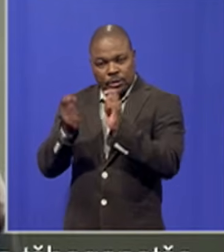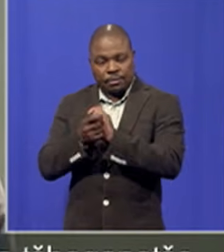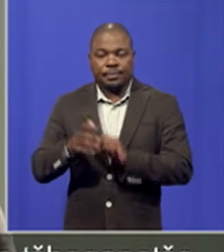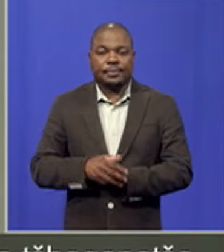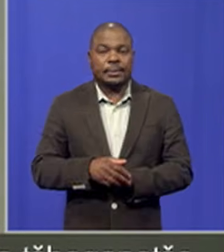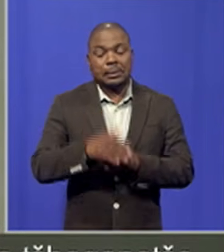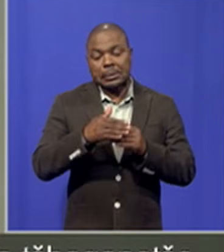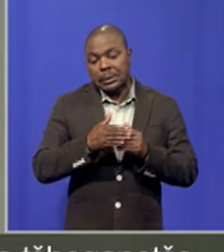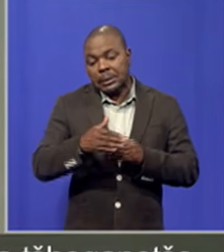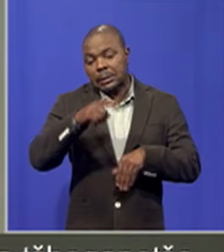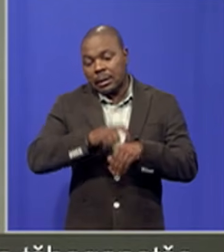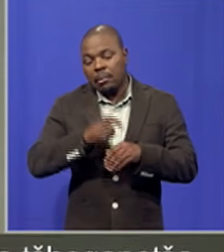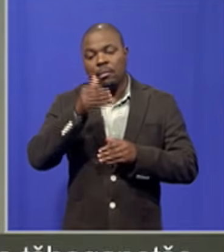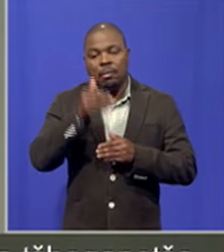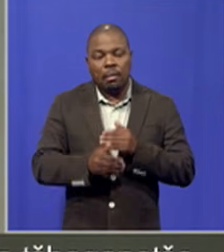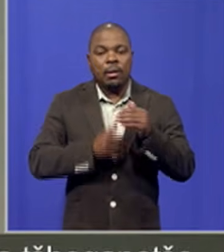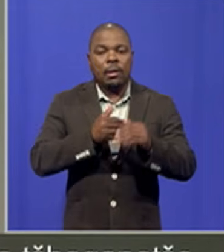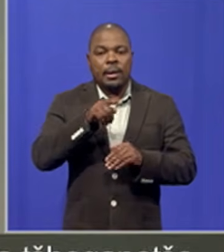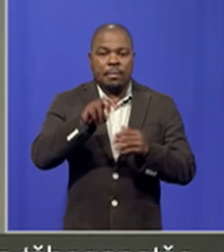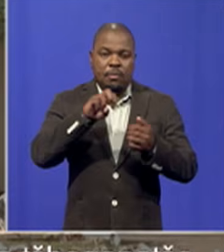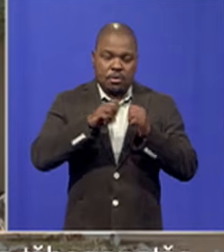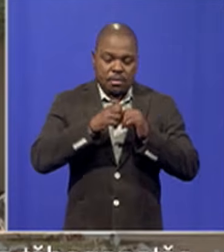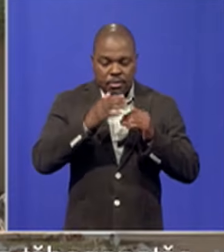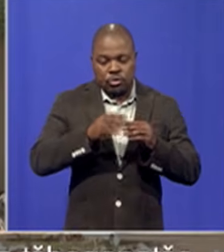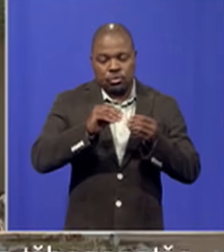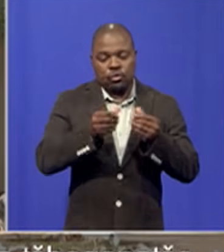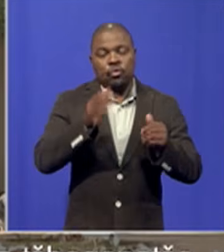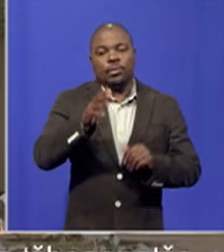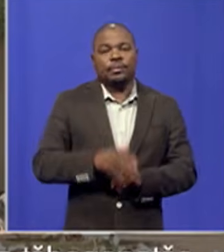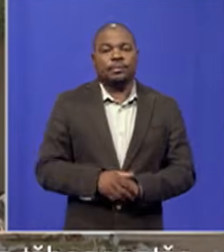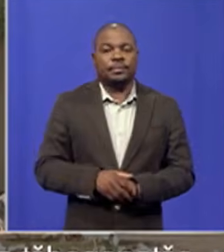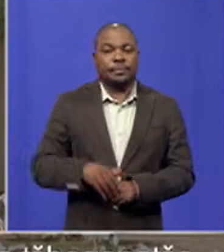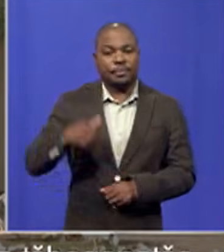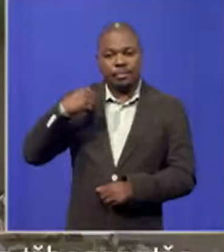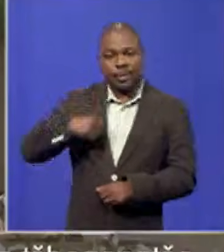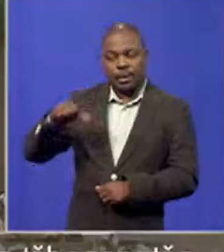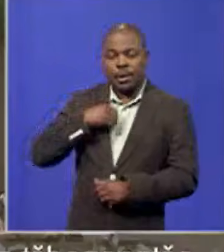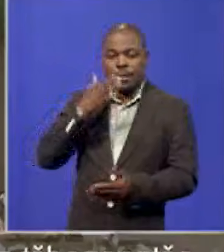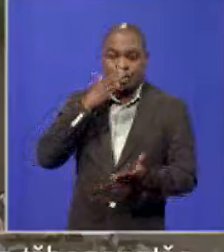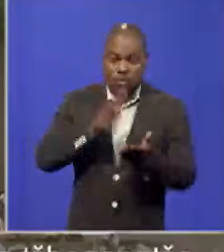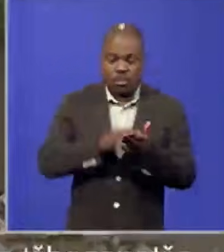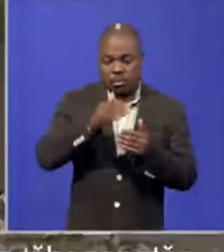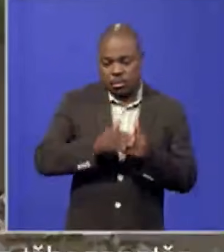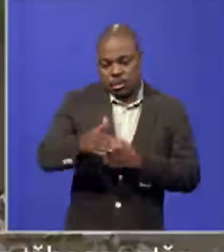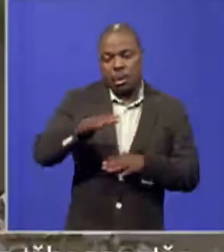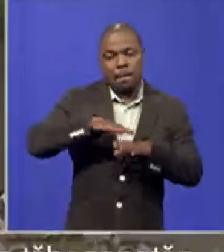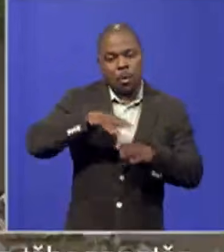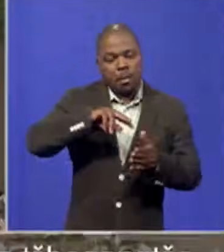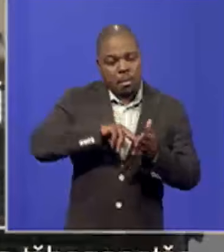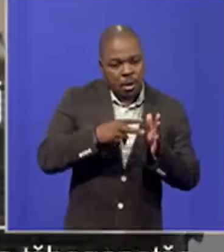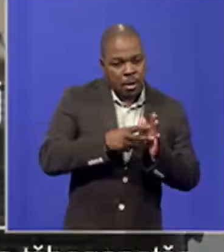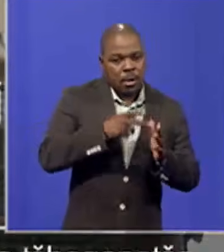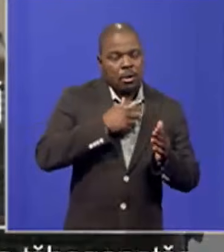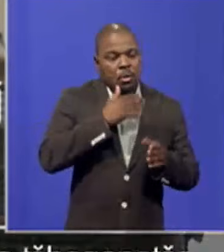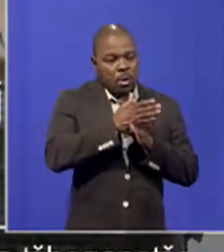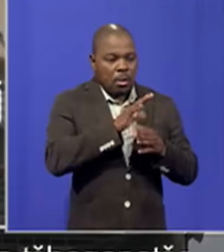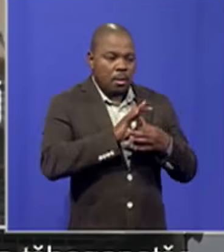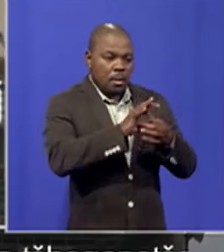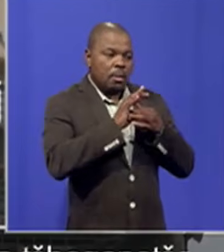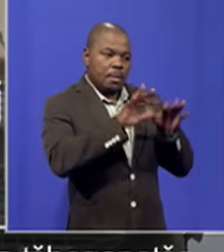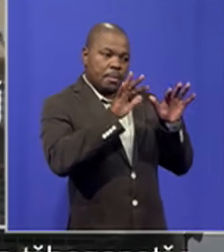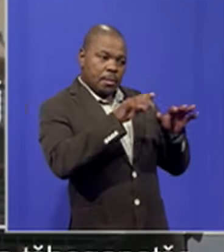the time goes on, are issues that we are going to resolve. Masepala o tshepišitše go ba le dithulaganyo tše dintši tša tirišano le setšhaba go